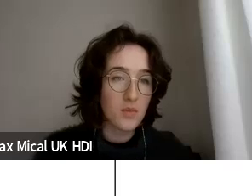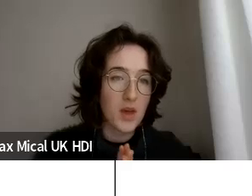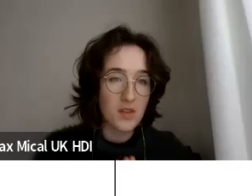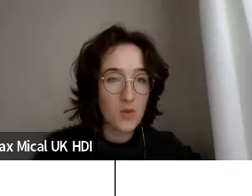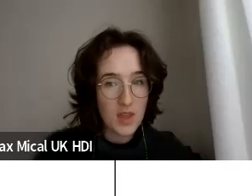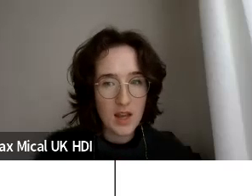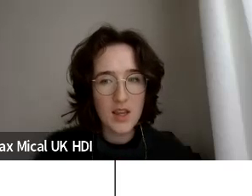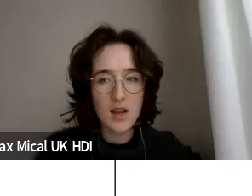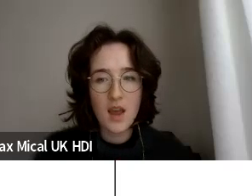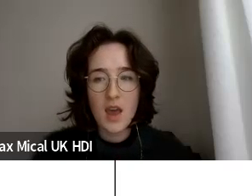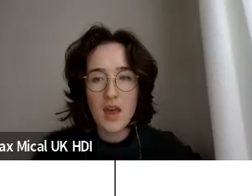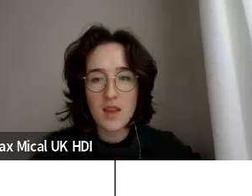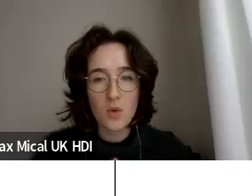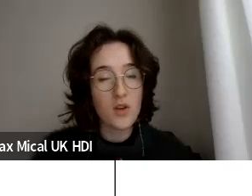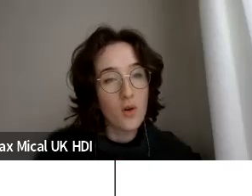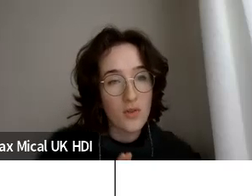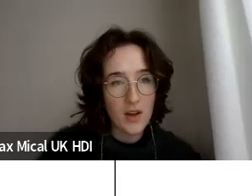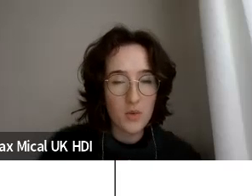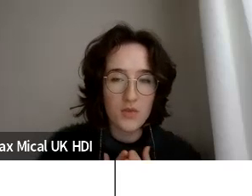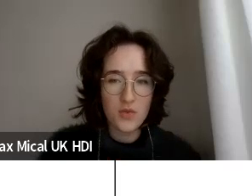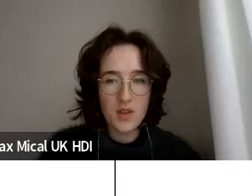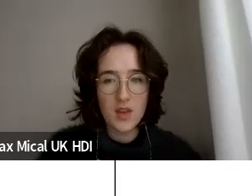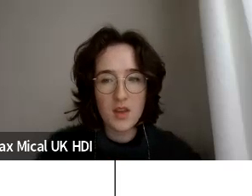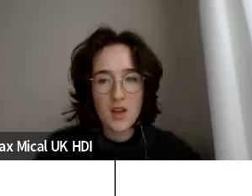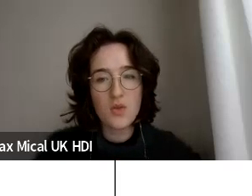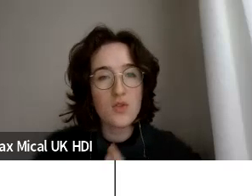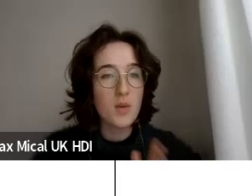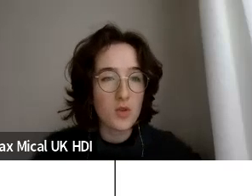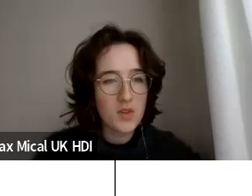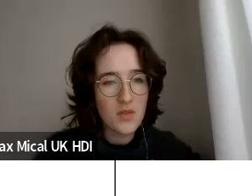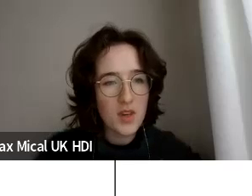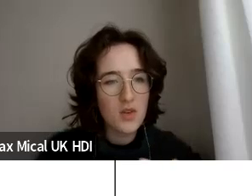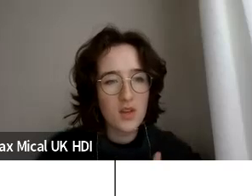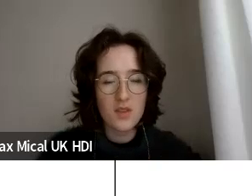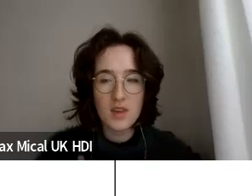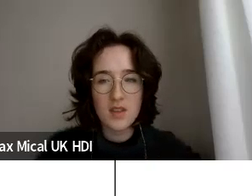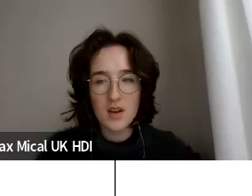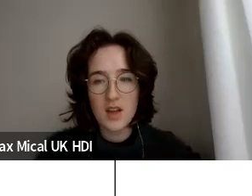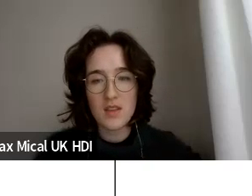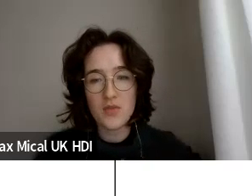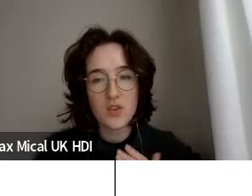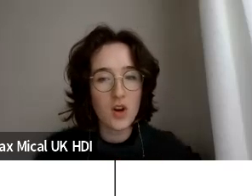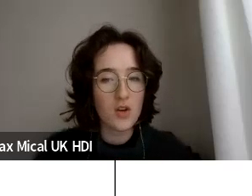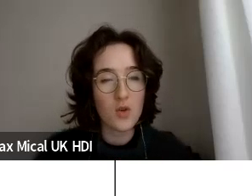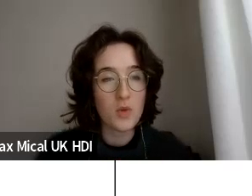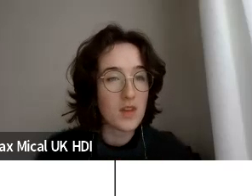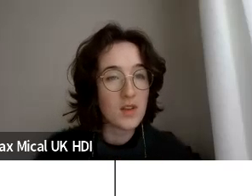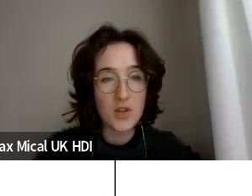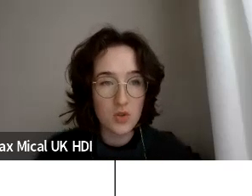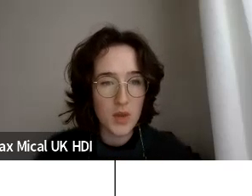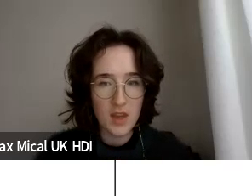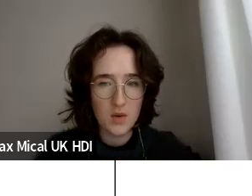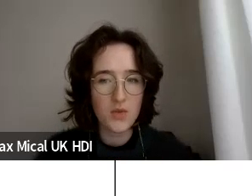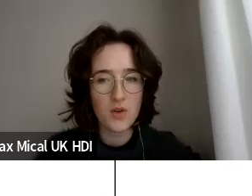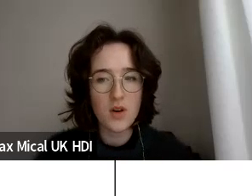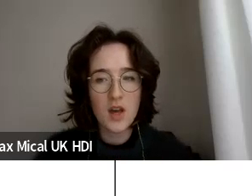best suit that need, and then what goal or value it's fulfilling. So to get more specific, you can see in there that the first target group is